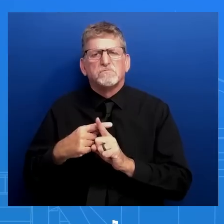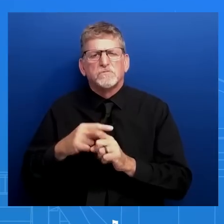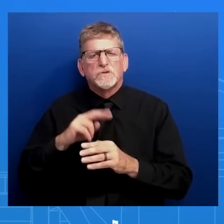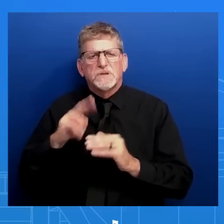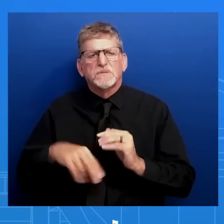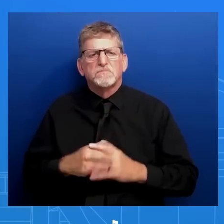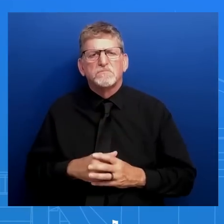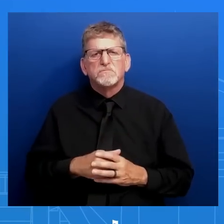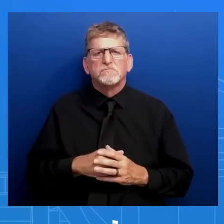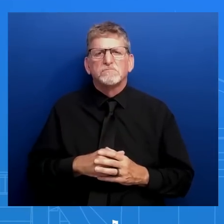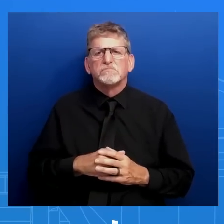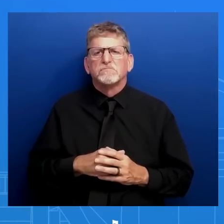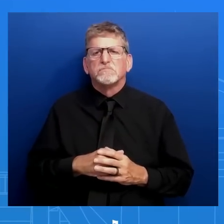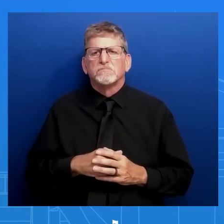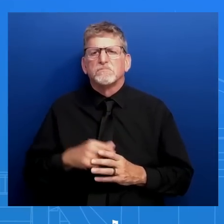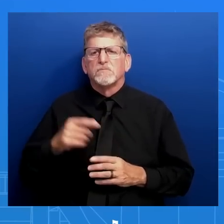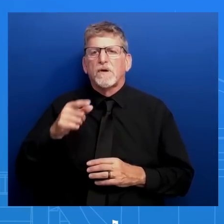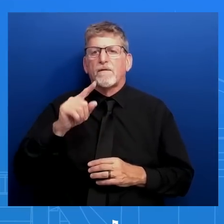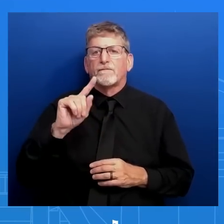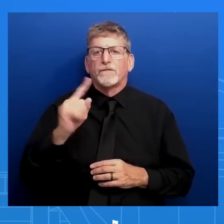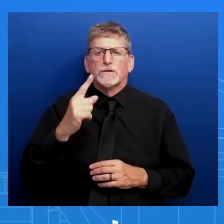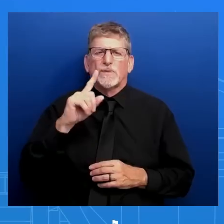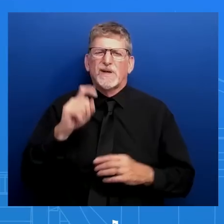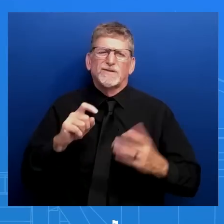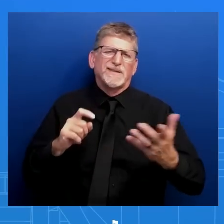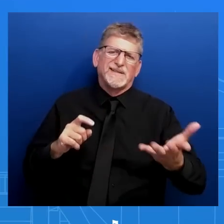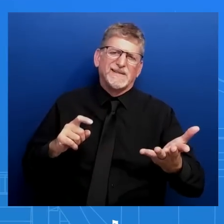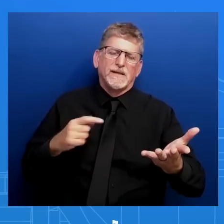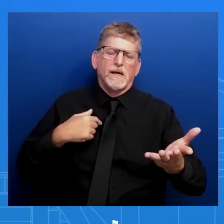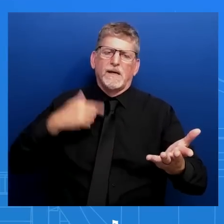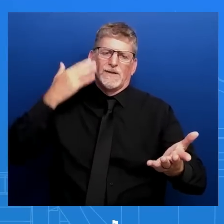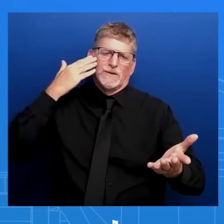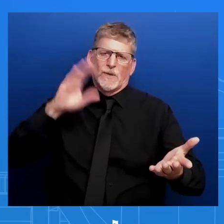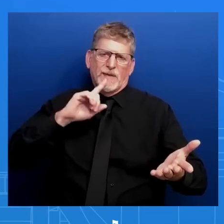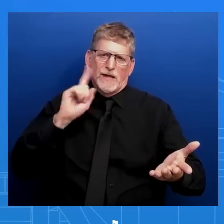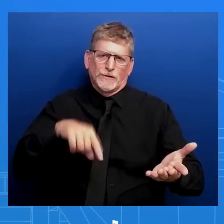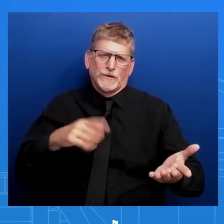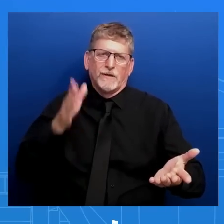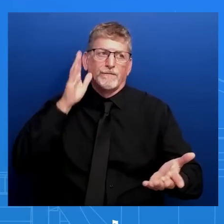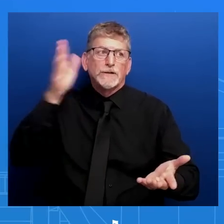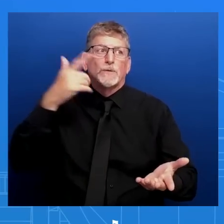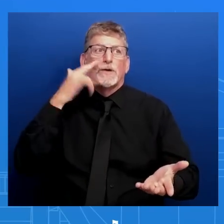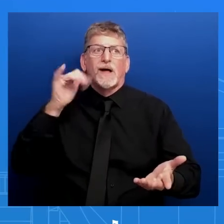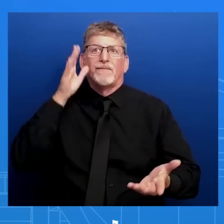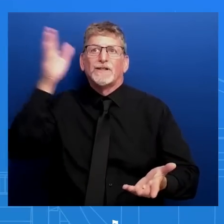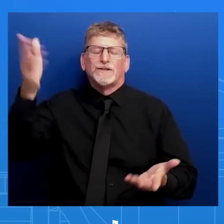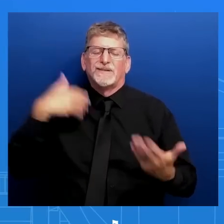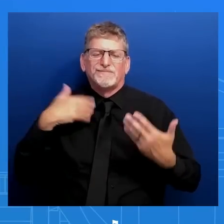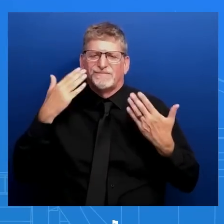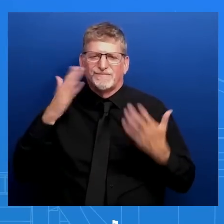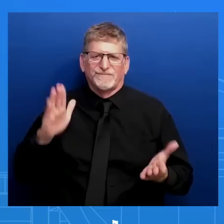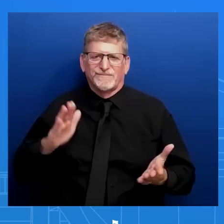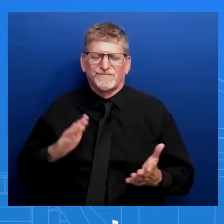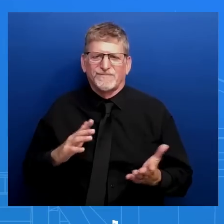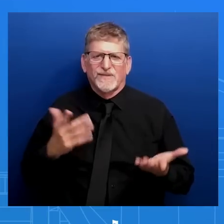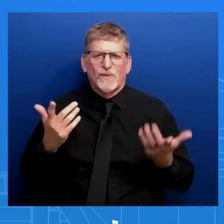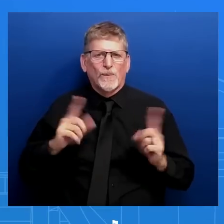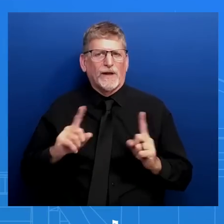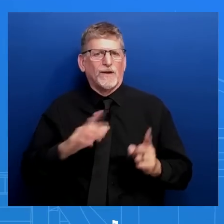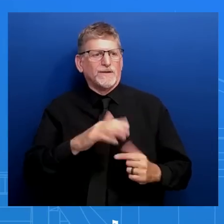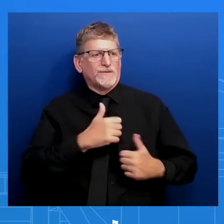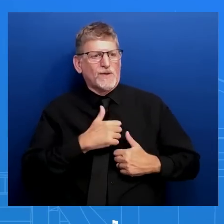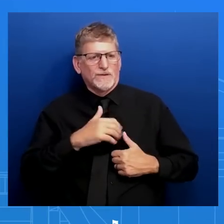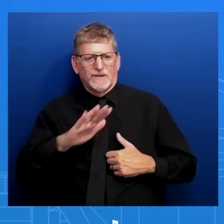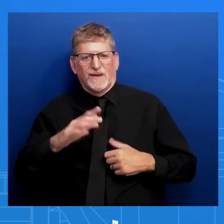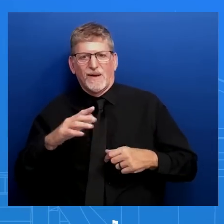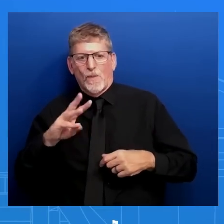we just don't know what the future is here for Wagner and where those troops are going to go, what they're going to do. We just don't